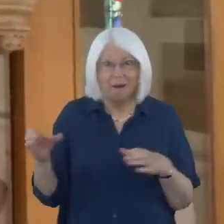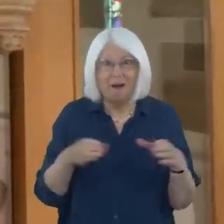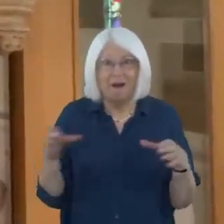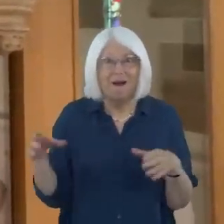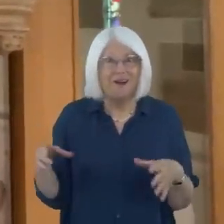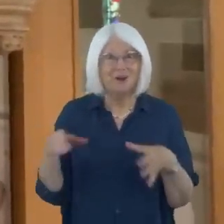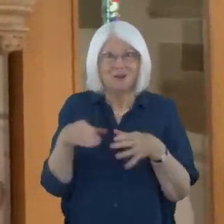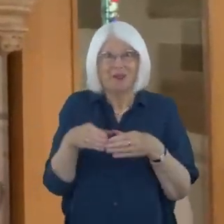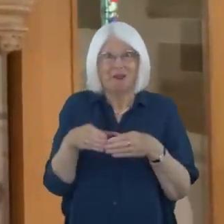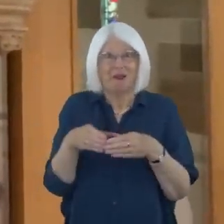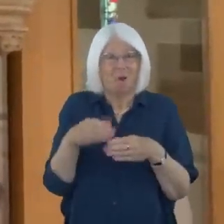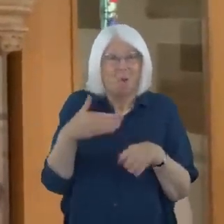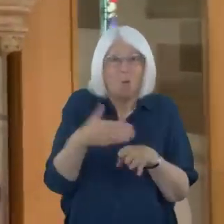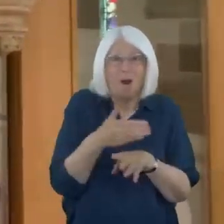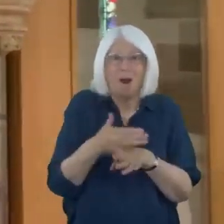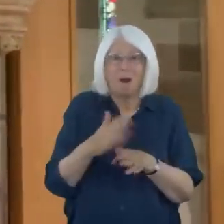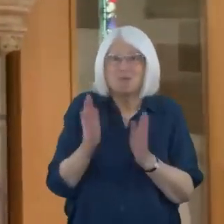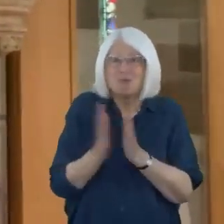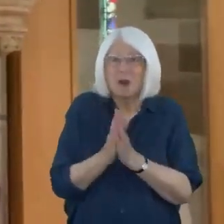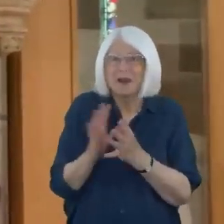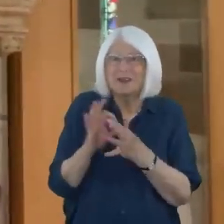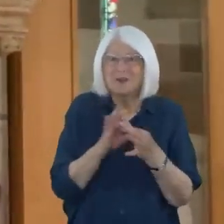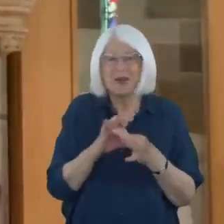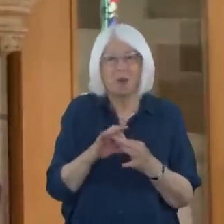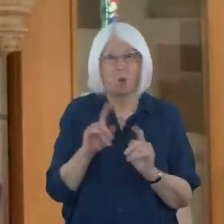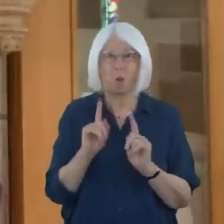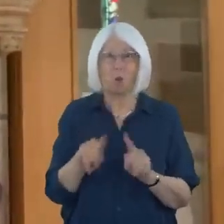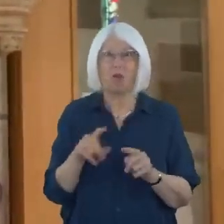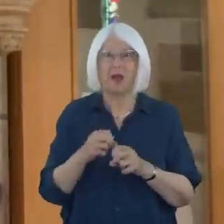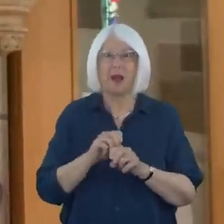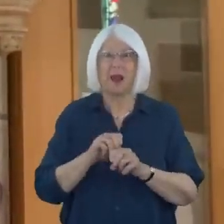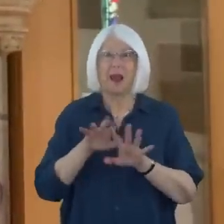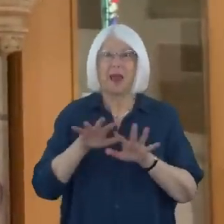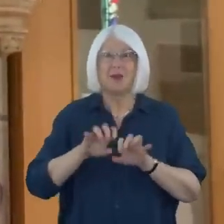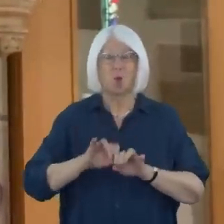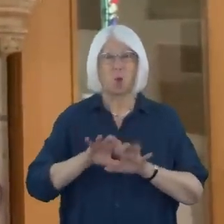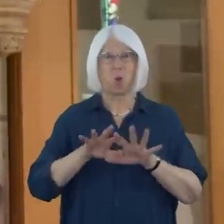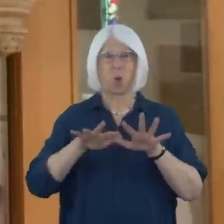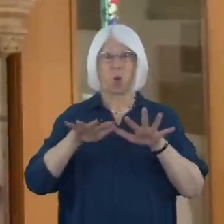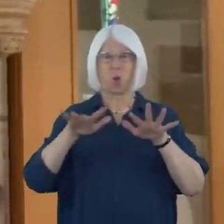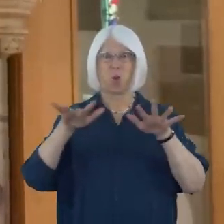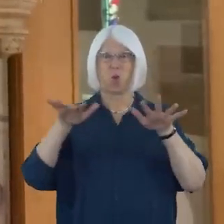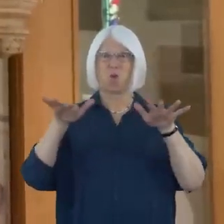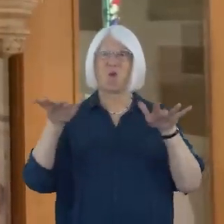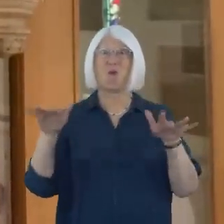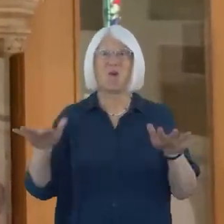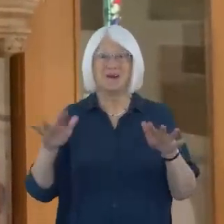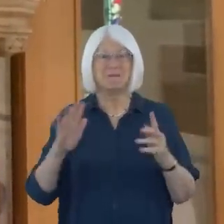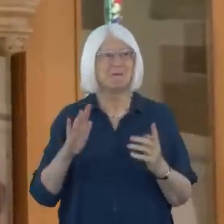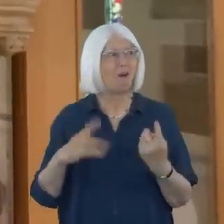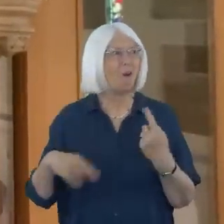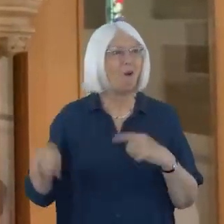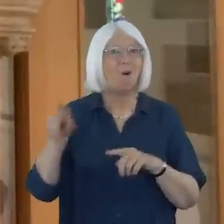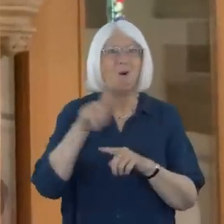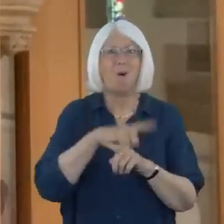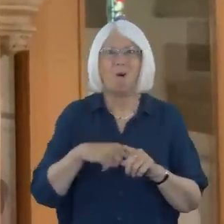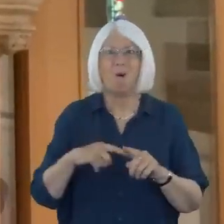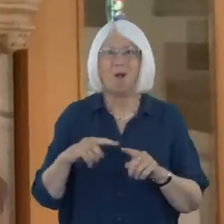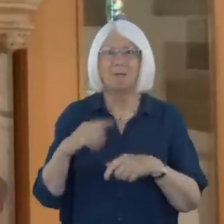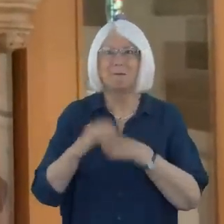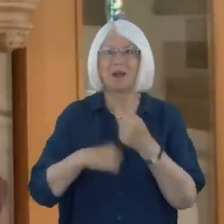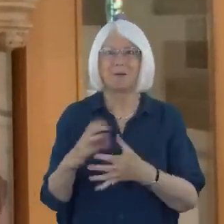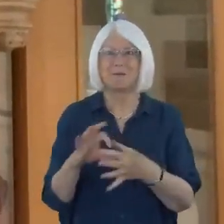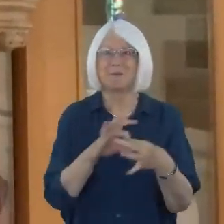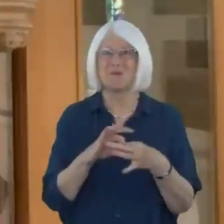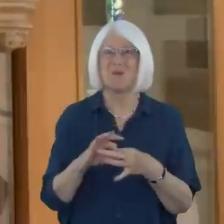work and pray together, how strong that light could be, bringing all humanity as